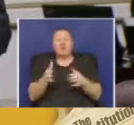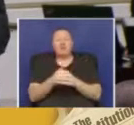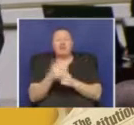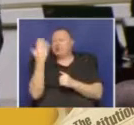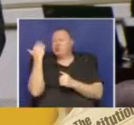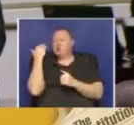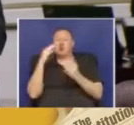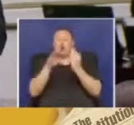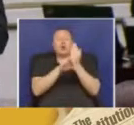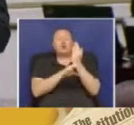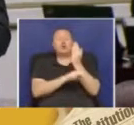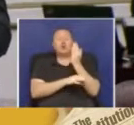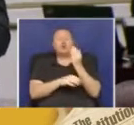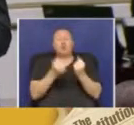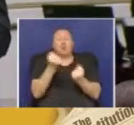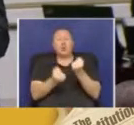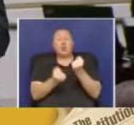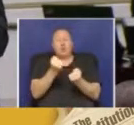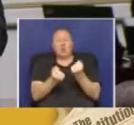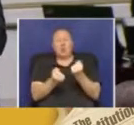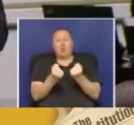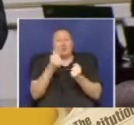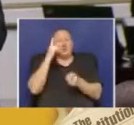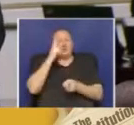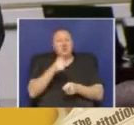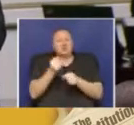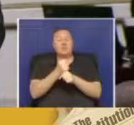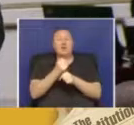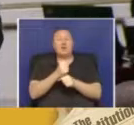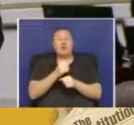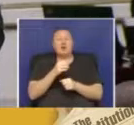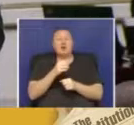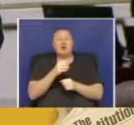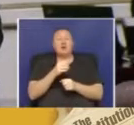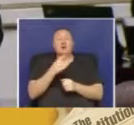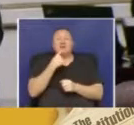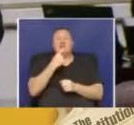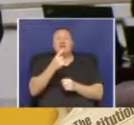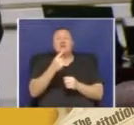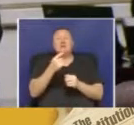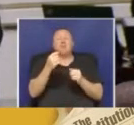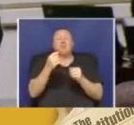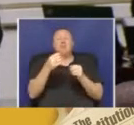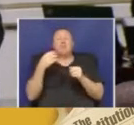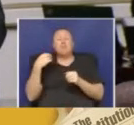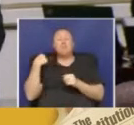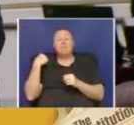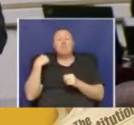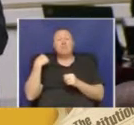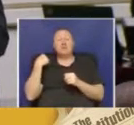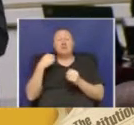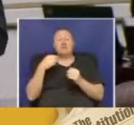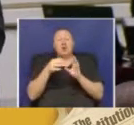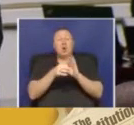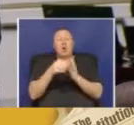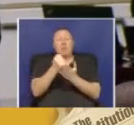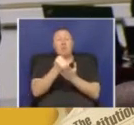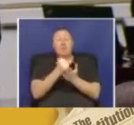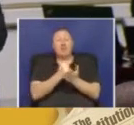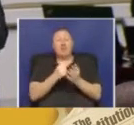for the first time ever, the Constitutional Court ordered that the Minister of Home Affairs and his DG must personally pay parts